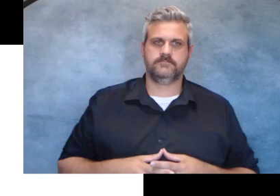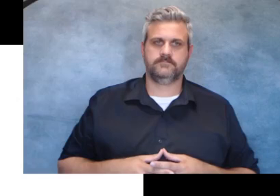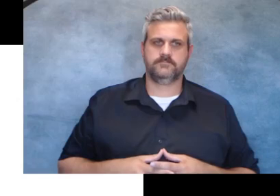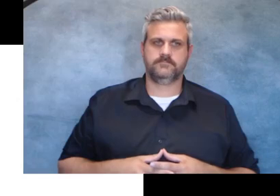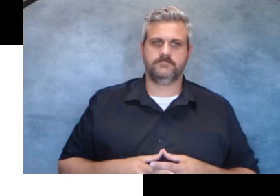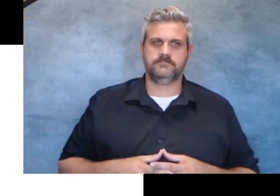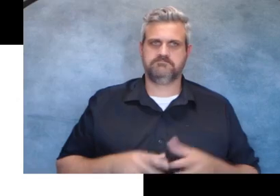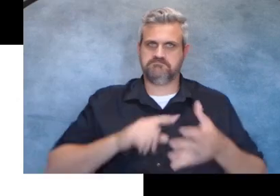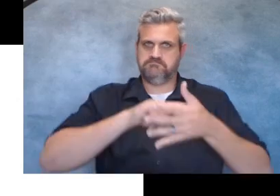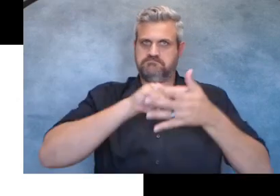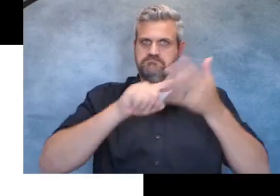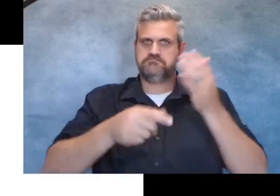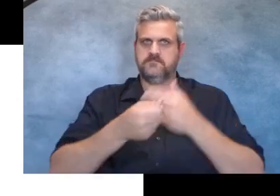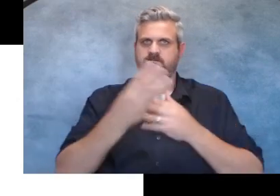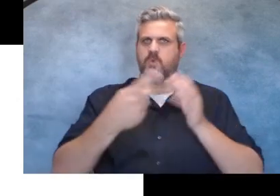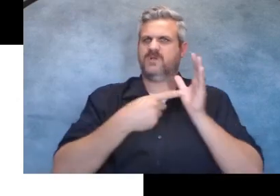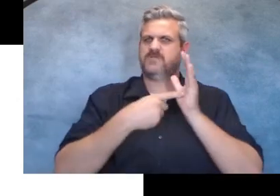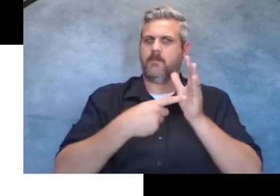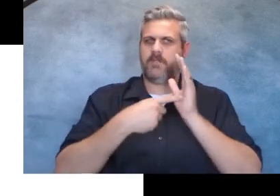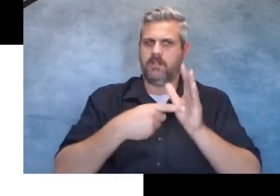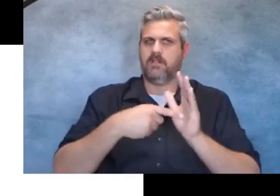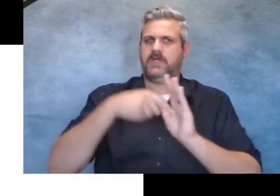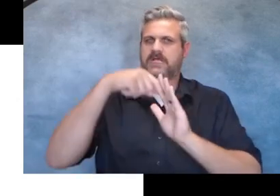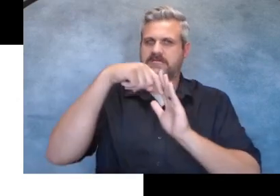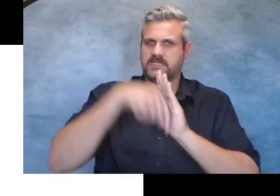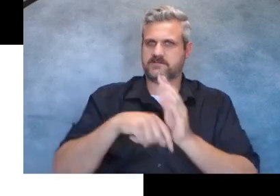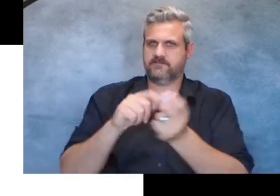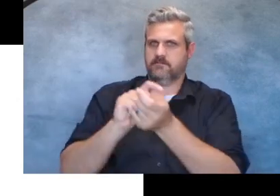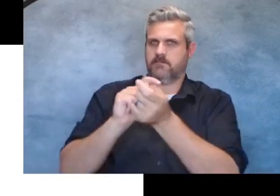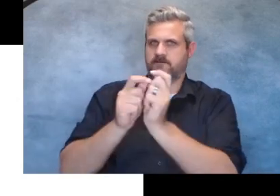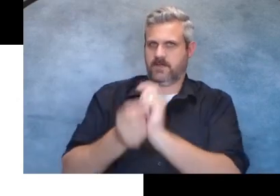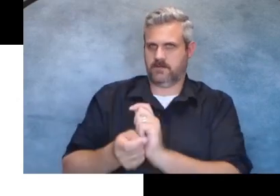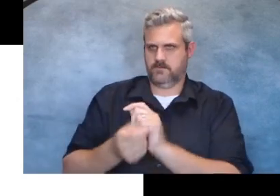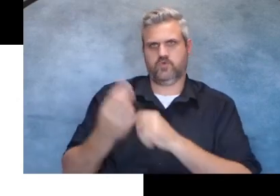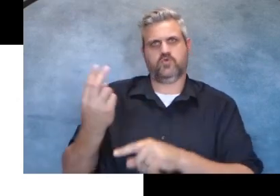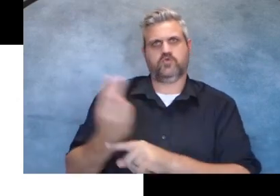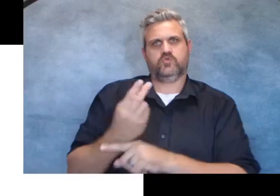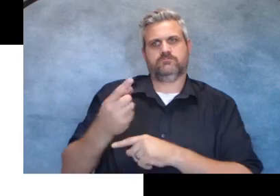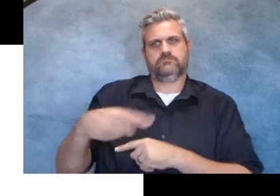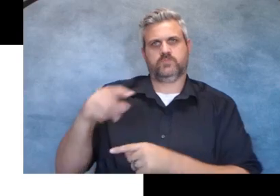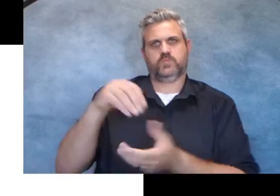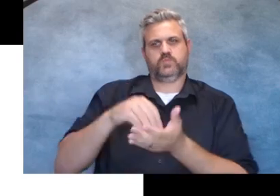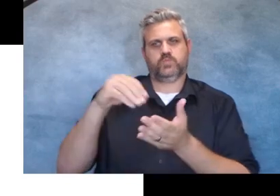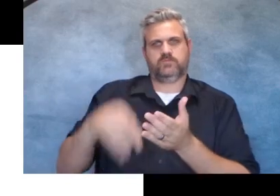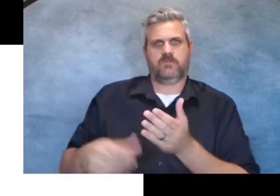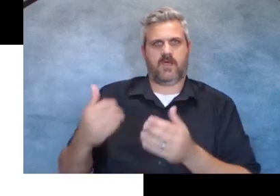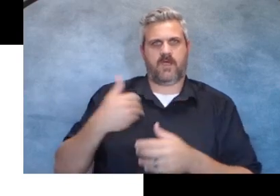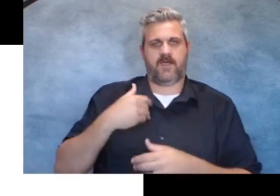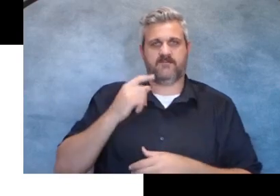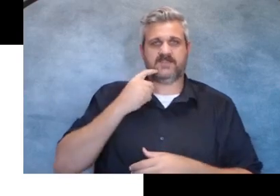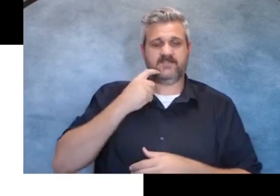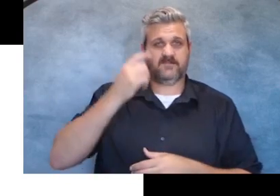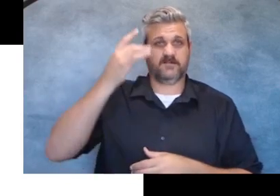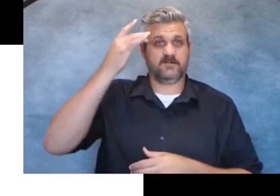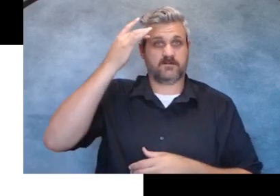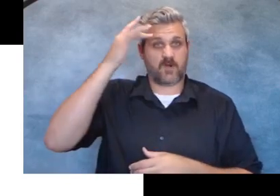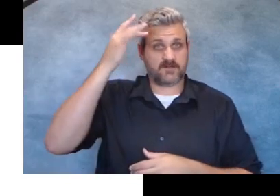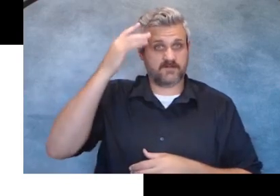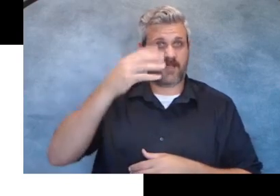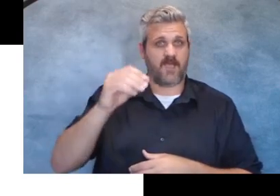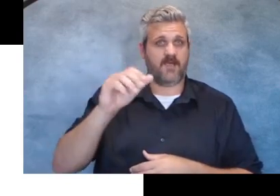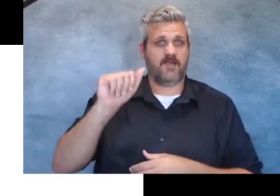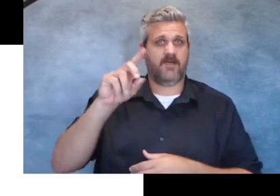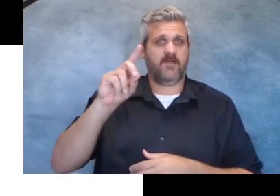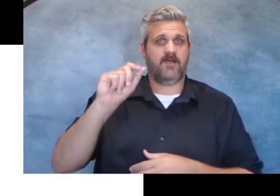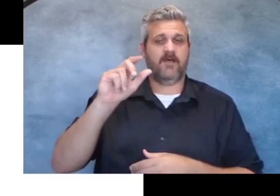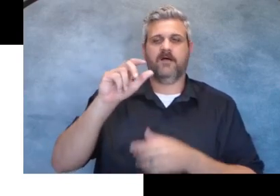Here are a few examples of intensive modifications that may be used with students who have a significant cognitive and adaptive